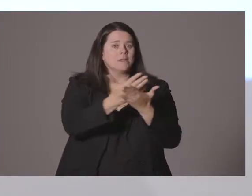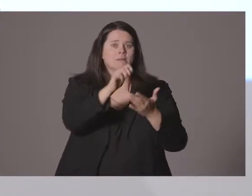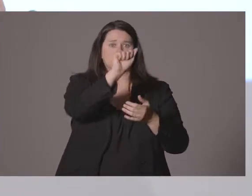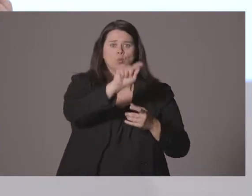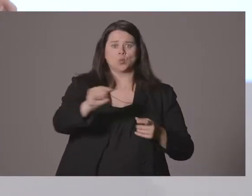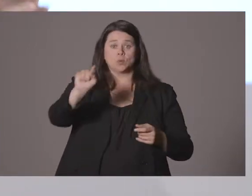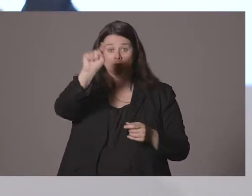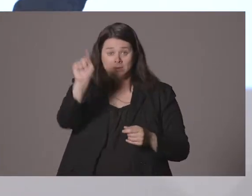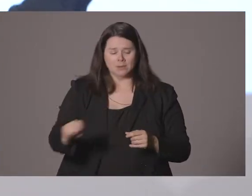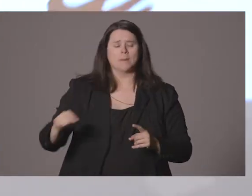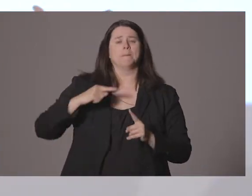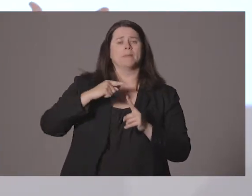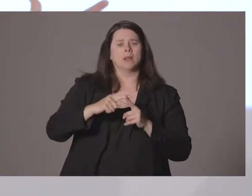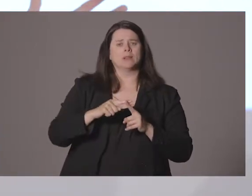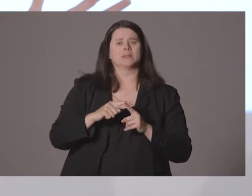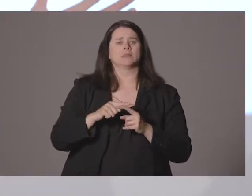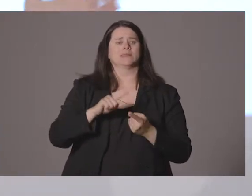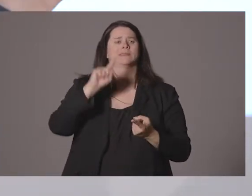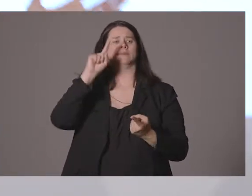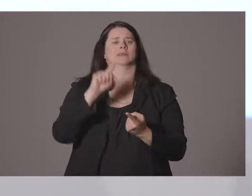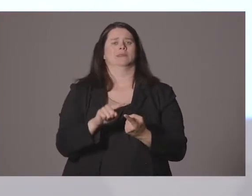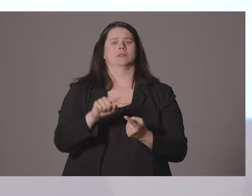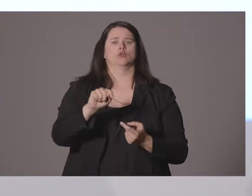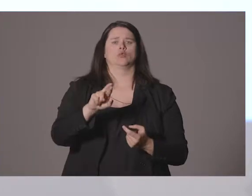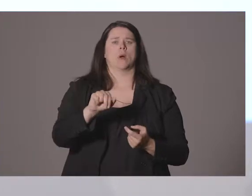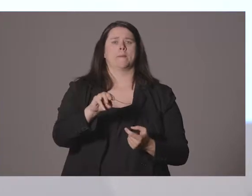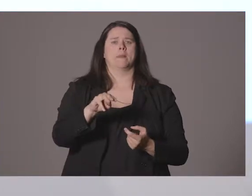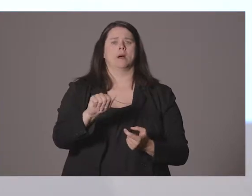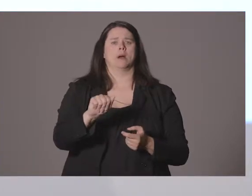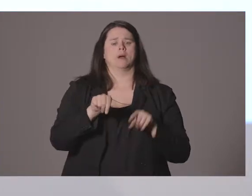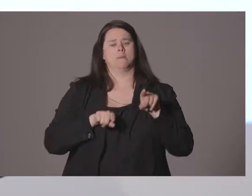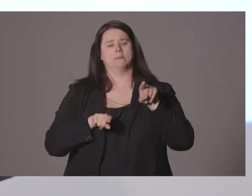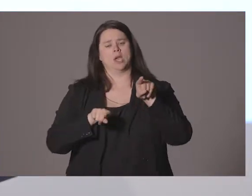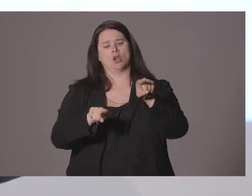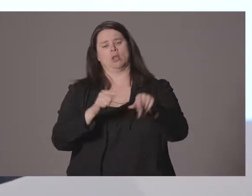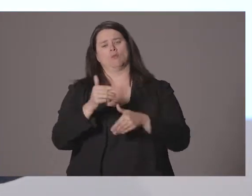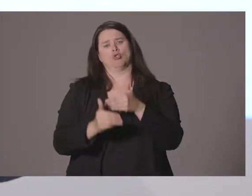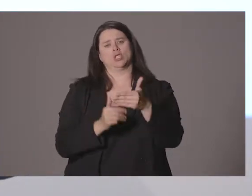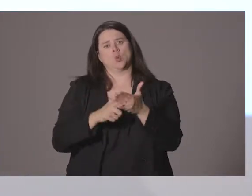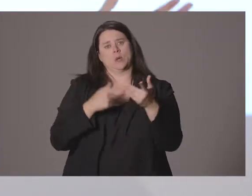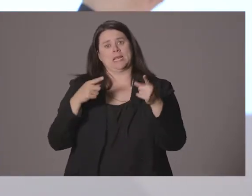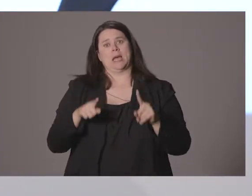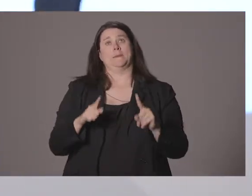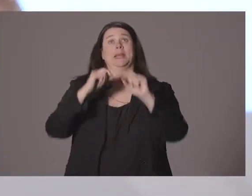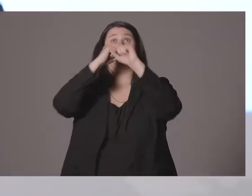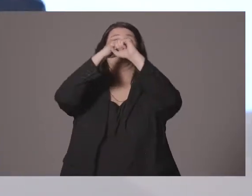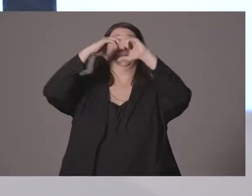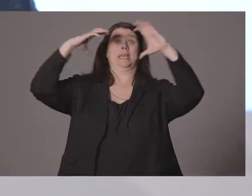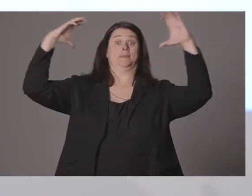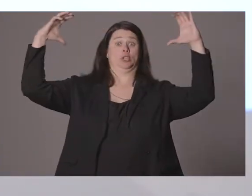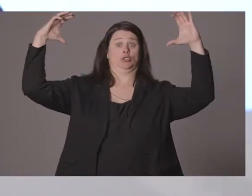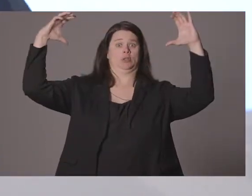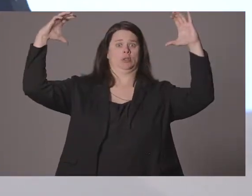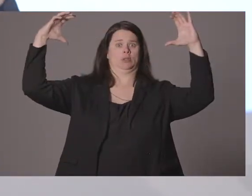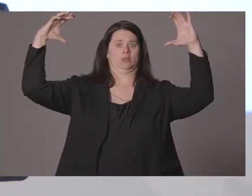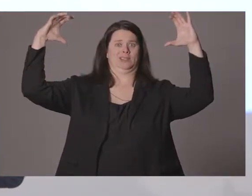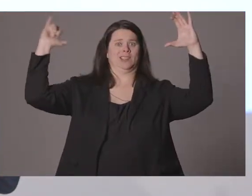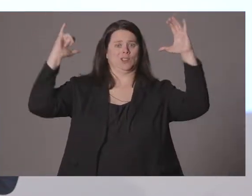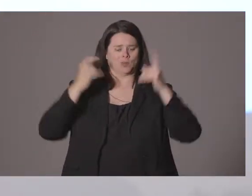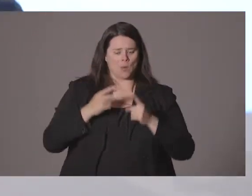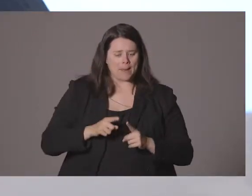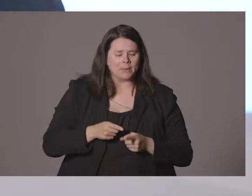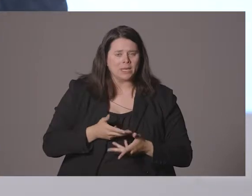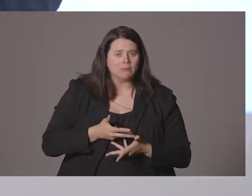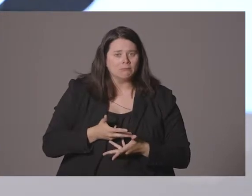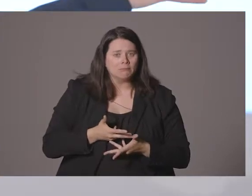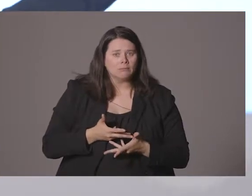this room, but the non-closure of working with trauma mitigation. Again, the microcosm and the parallel